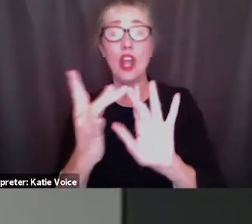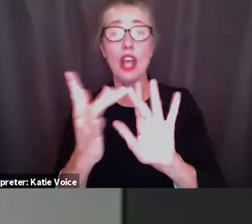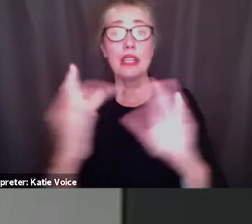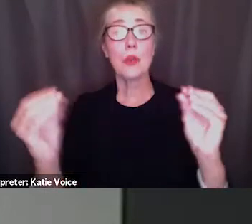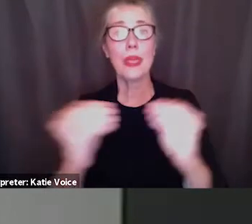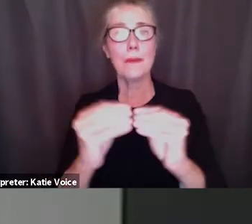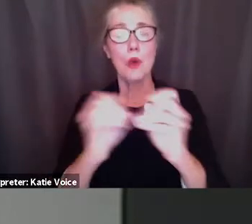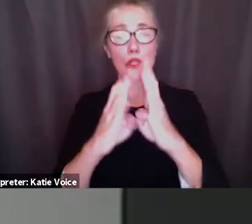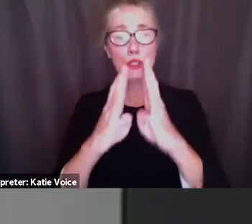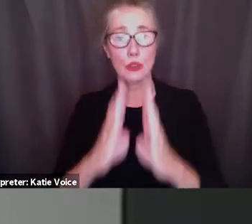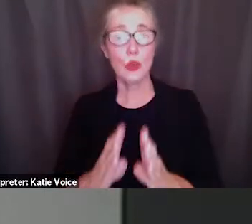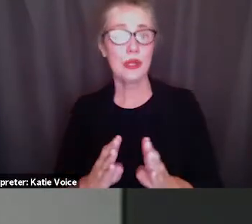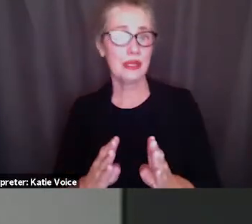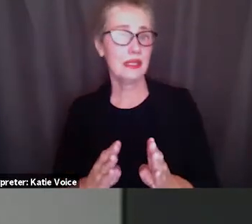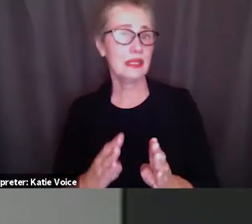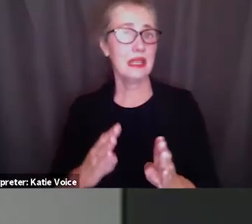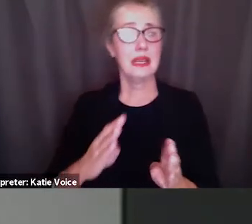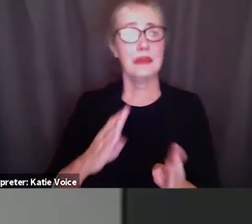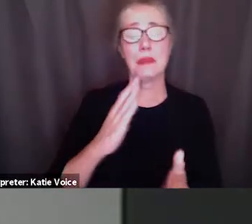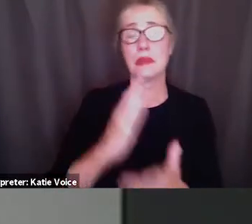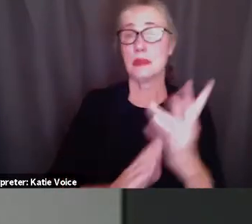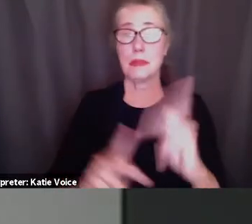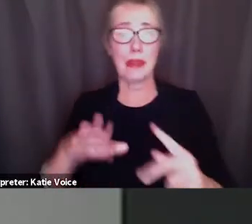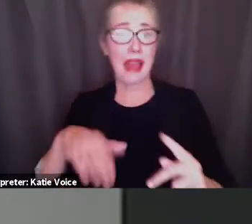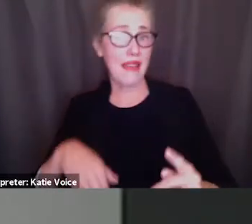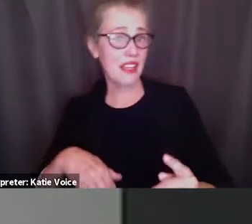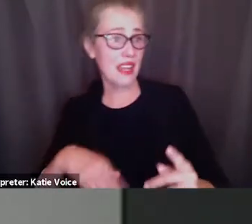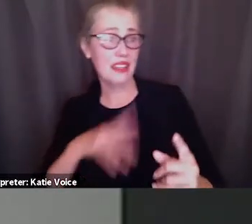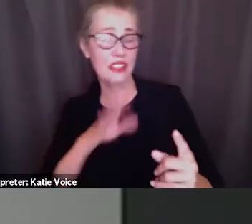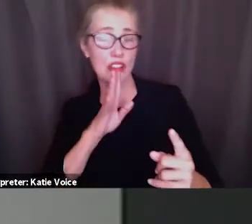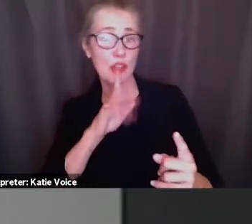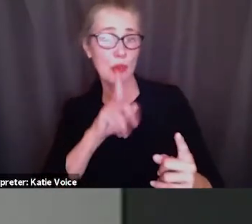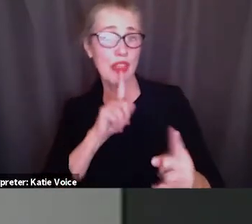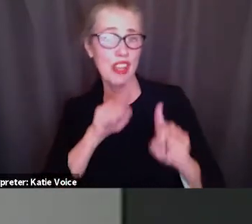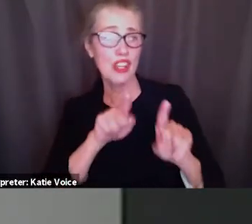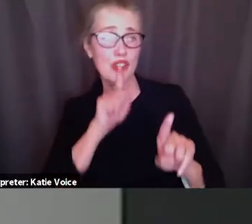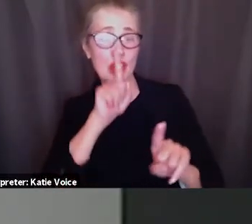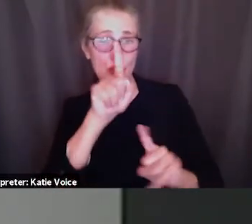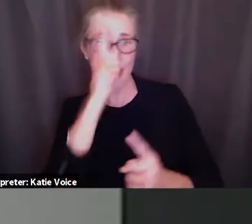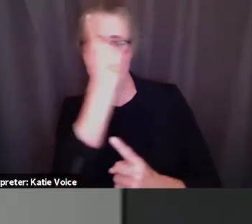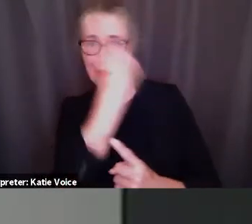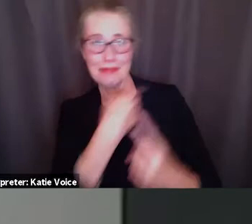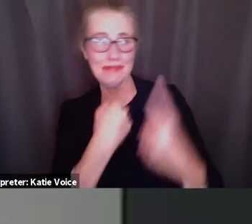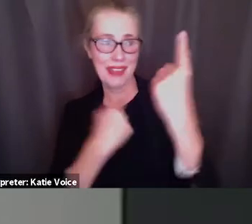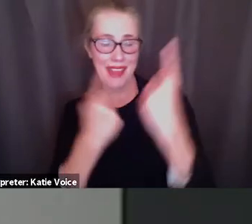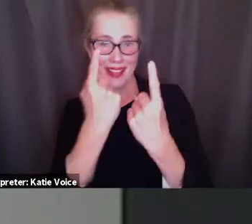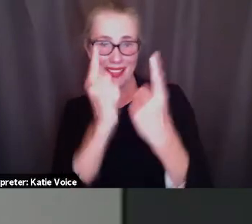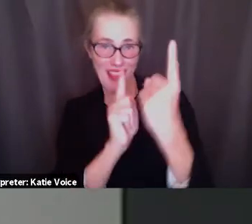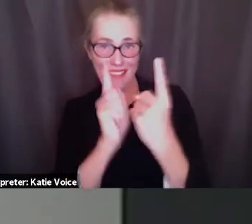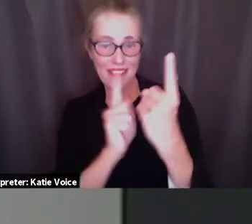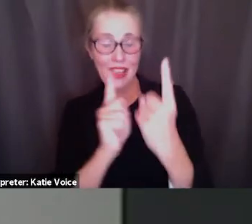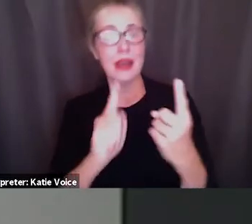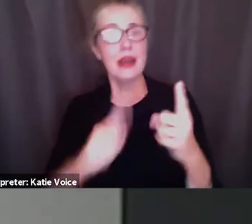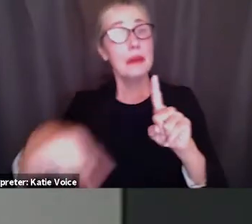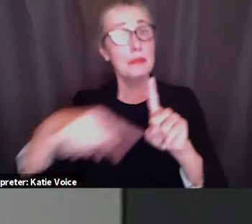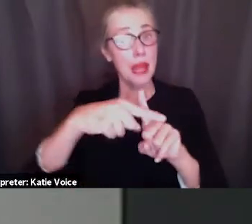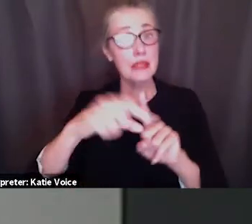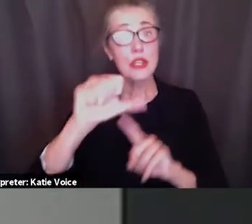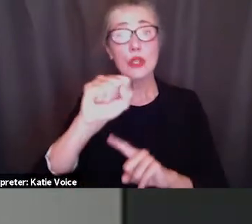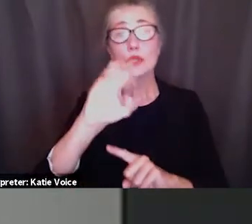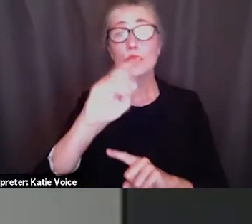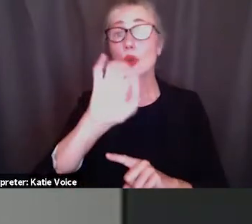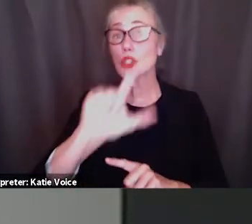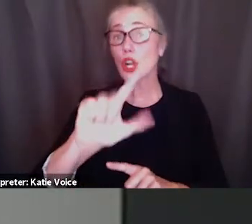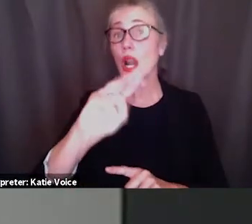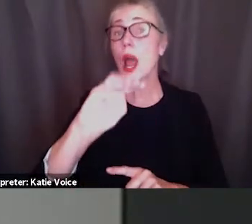haven't already talked to in real life. So I'll be working on that. And then another thing is social media. I hope